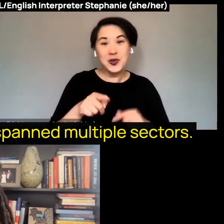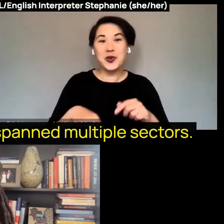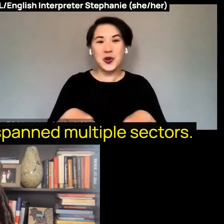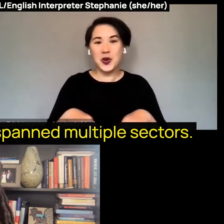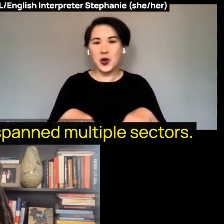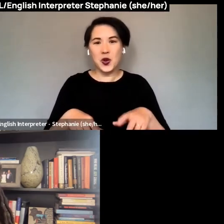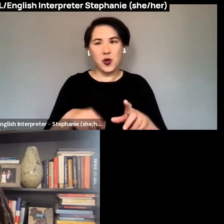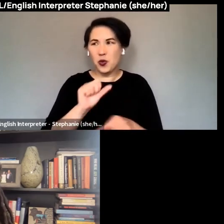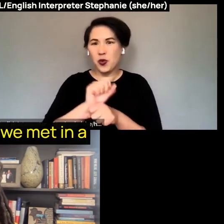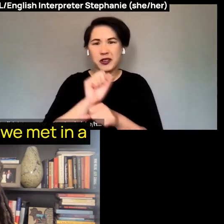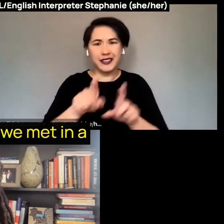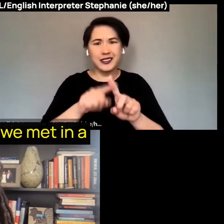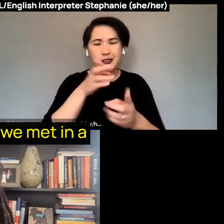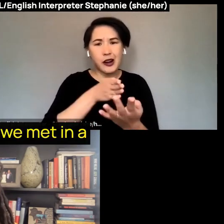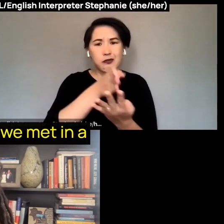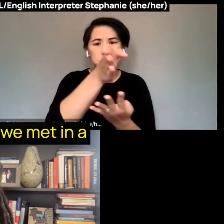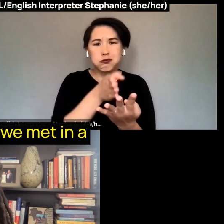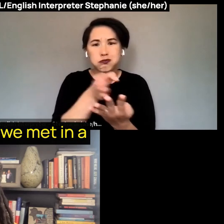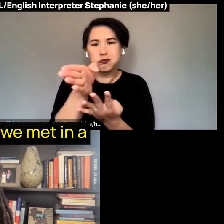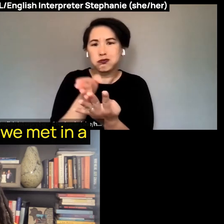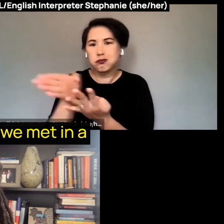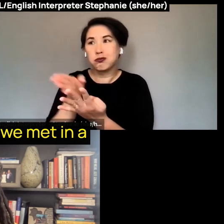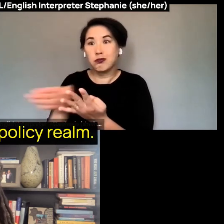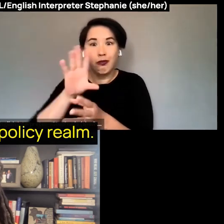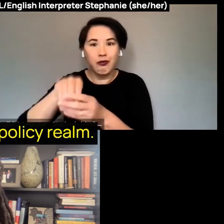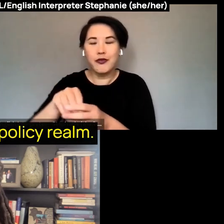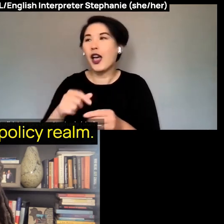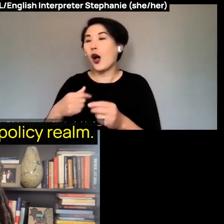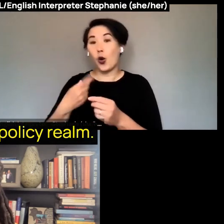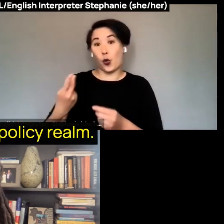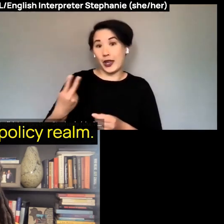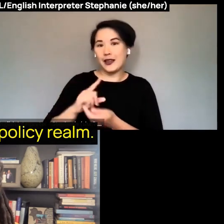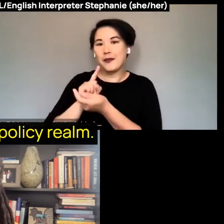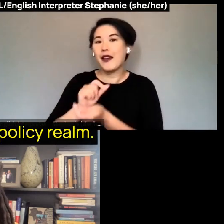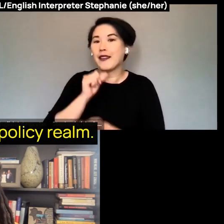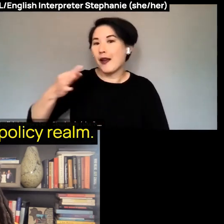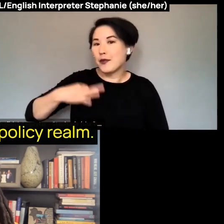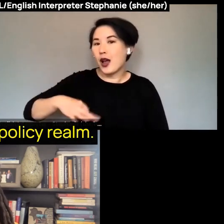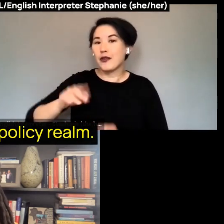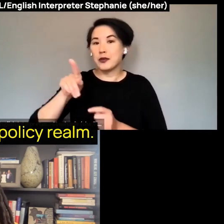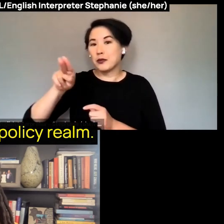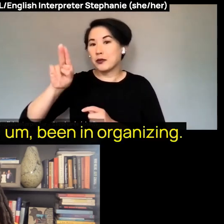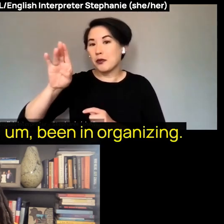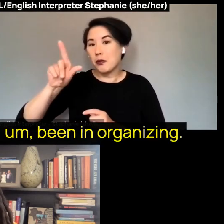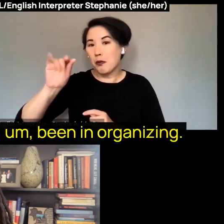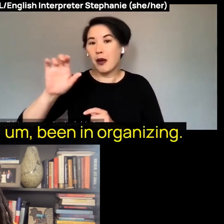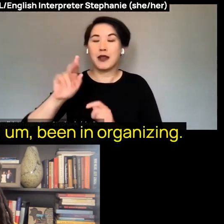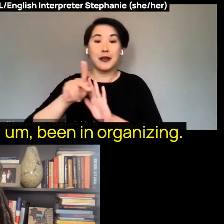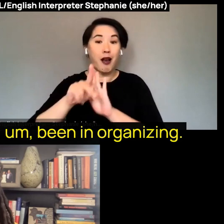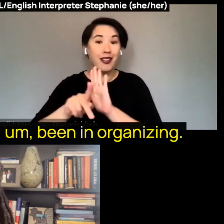multiple sectors. I know that we met in a nonprofit public policy realm. I